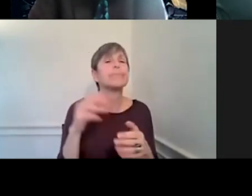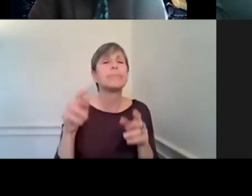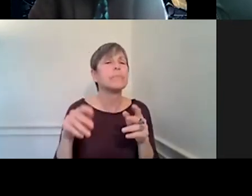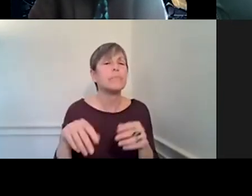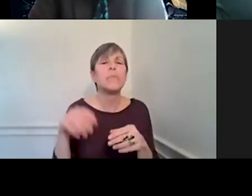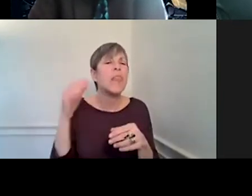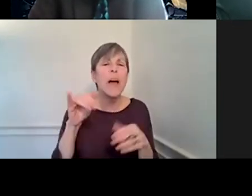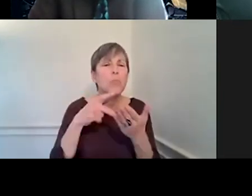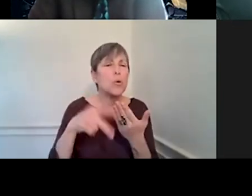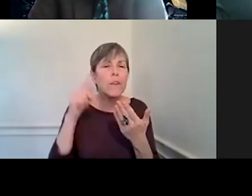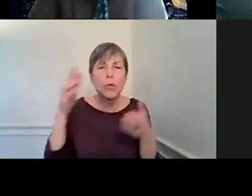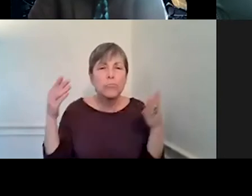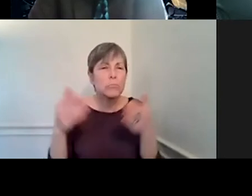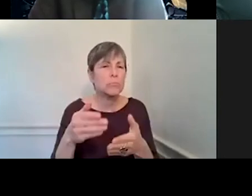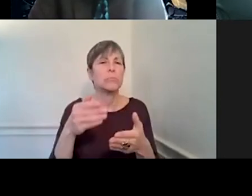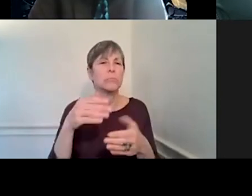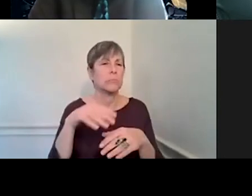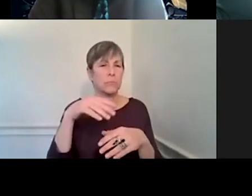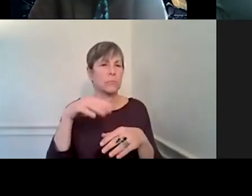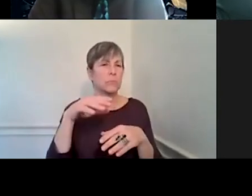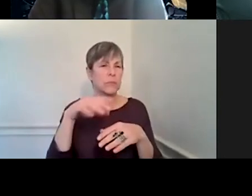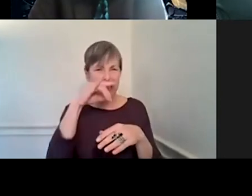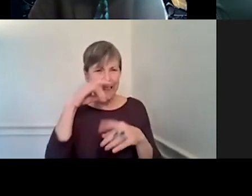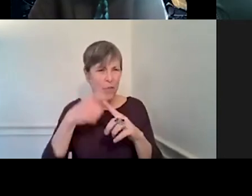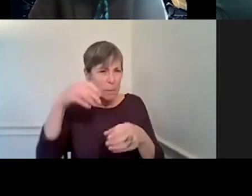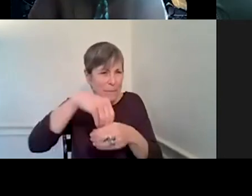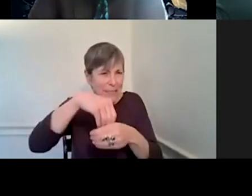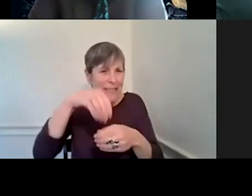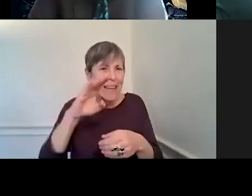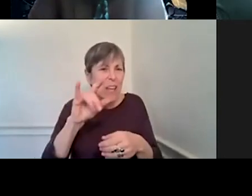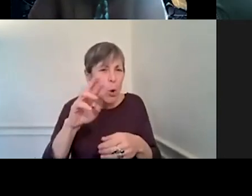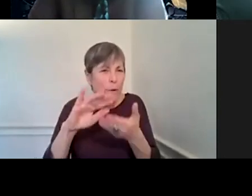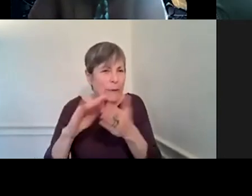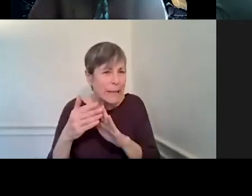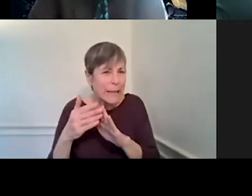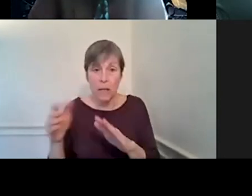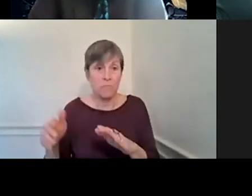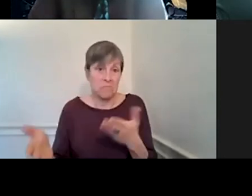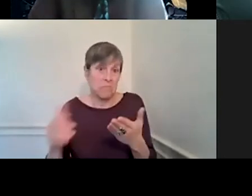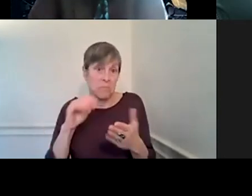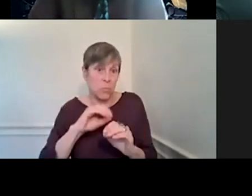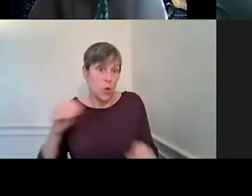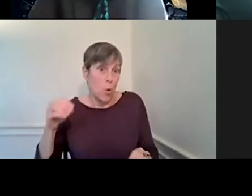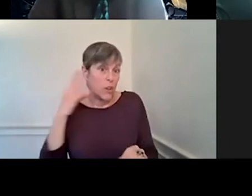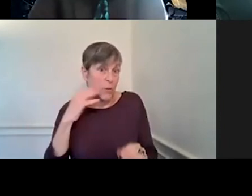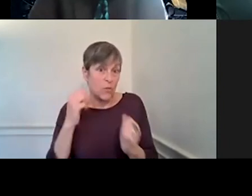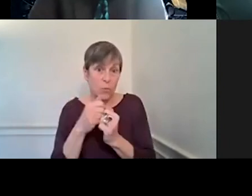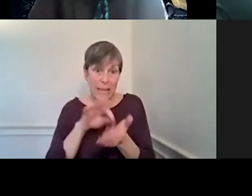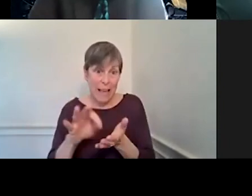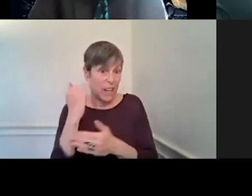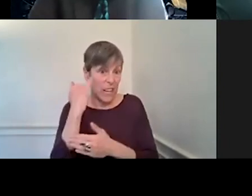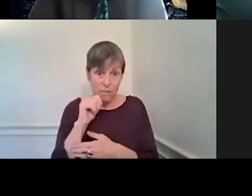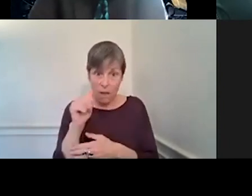youth who would not otherwise be exposed to the accounting profession. So they asked me to come in to do a speech.